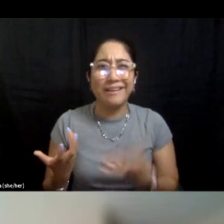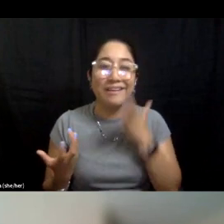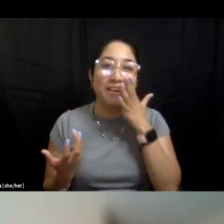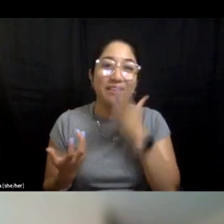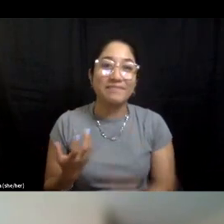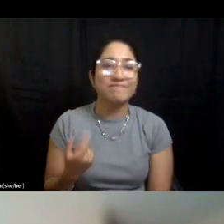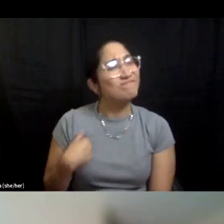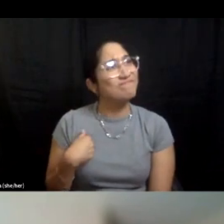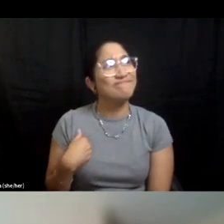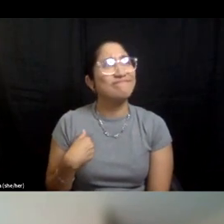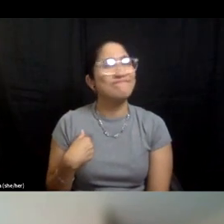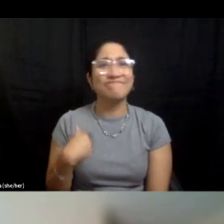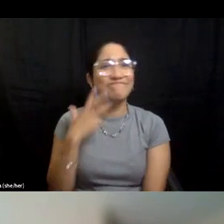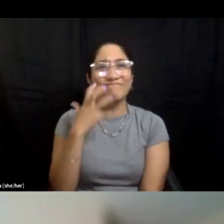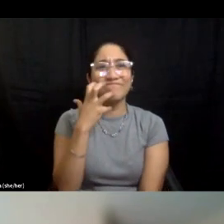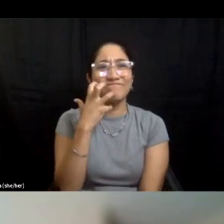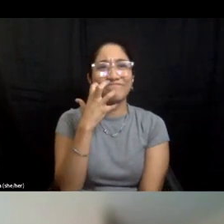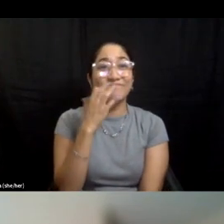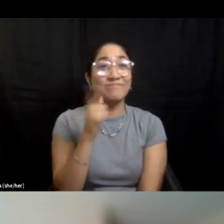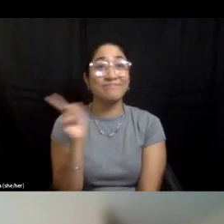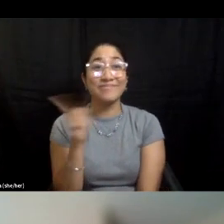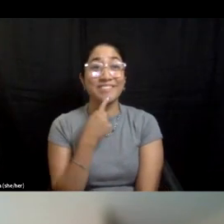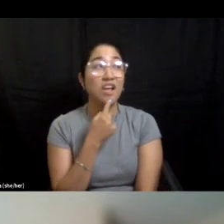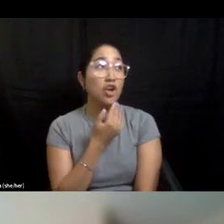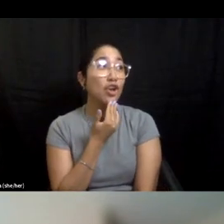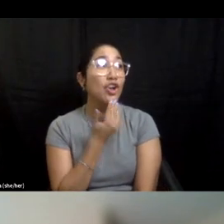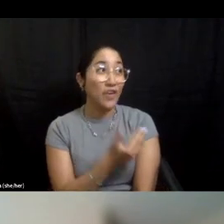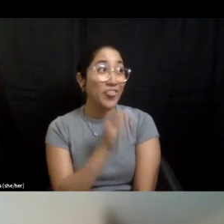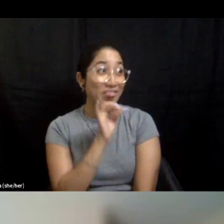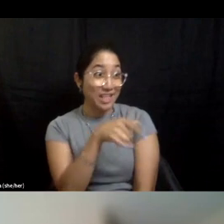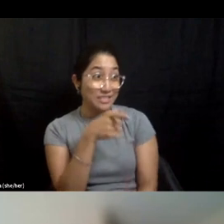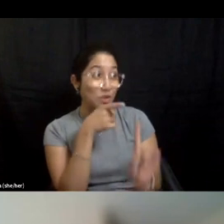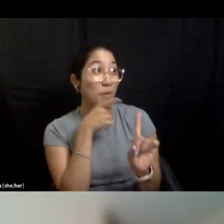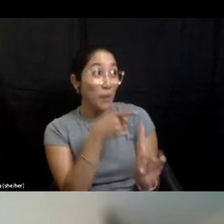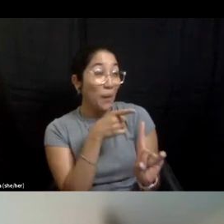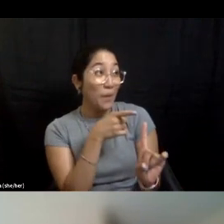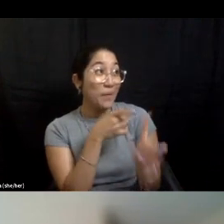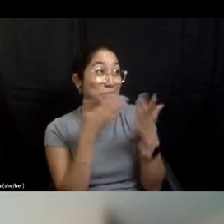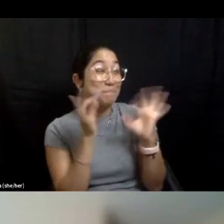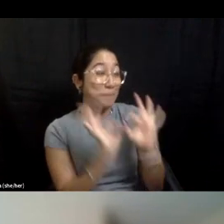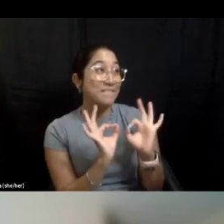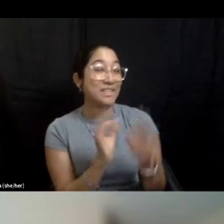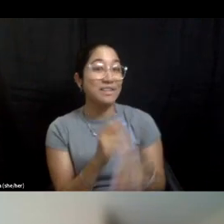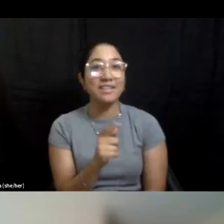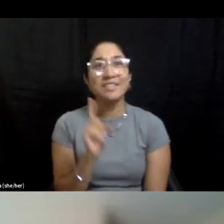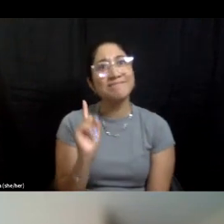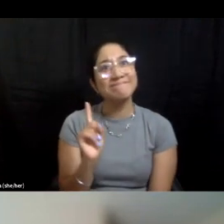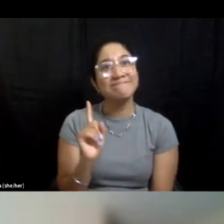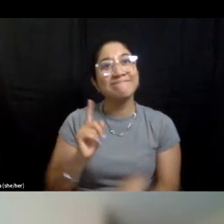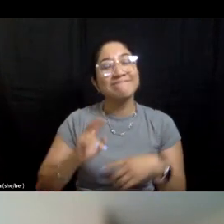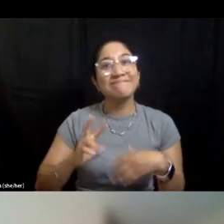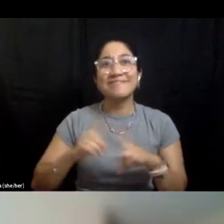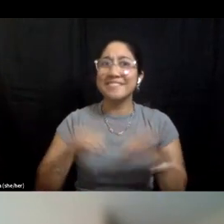And I was just so angry. He goes, yeah, good. I want that. I wanted that from my audience. So it's just very different for me to want